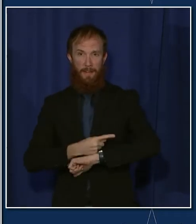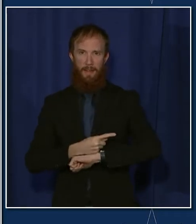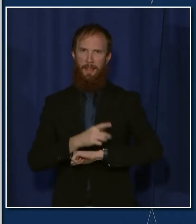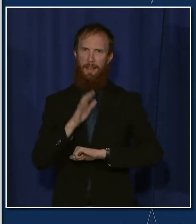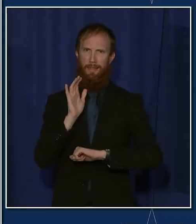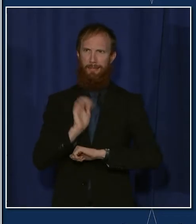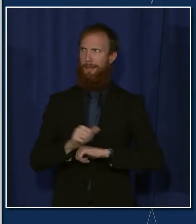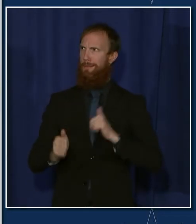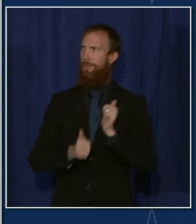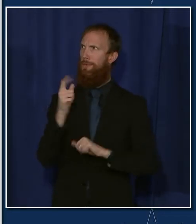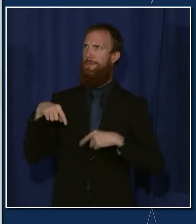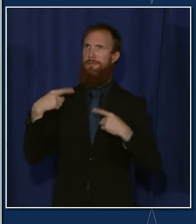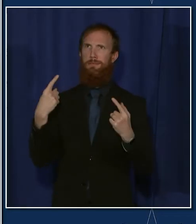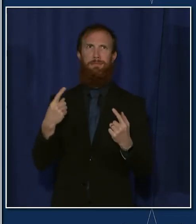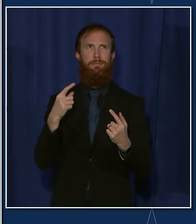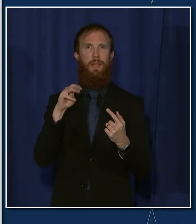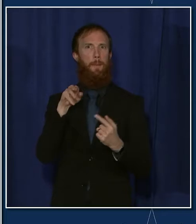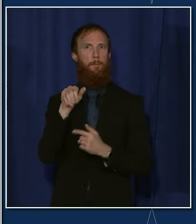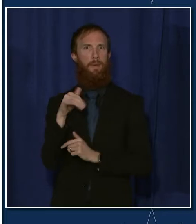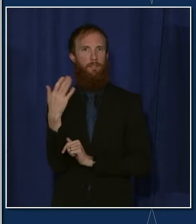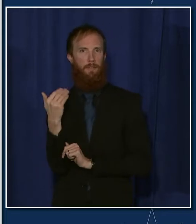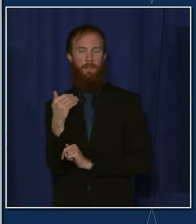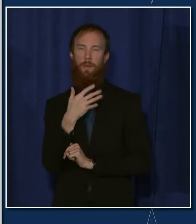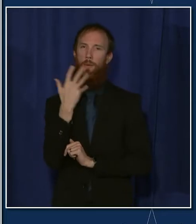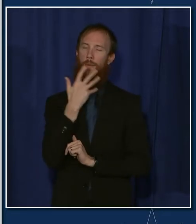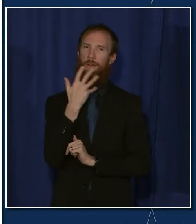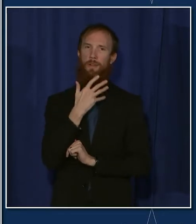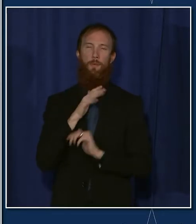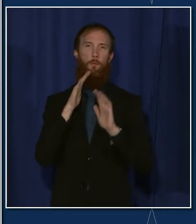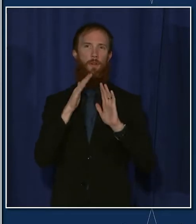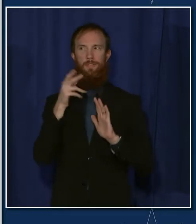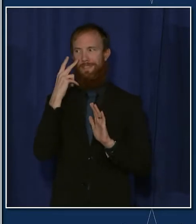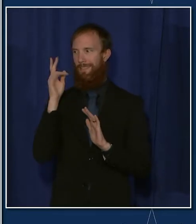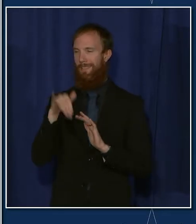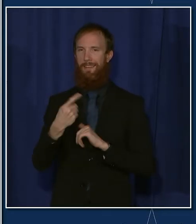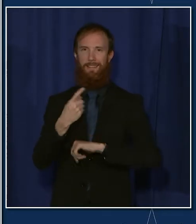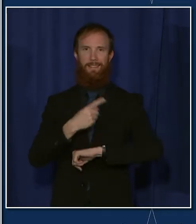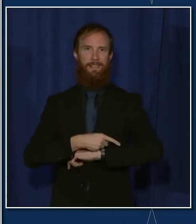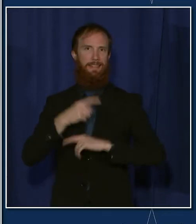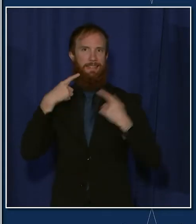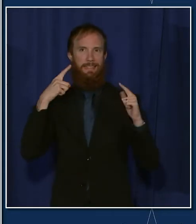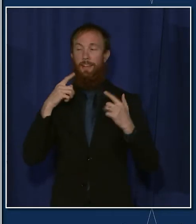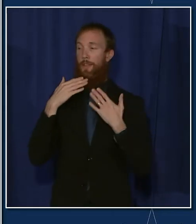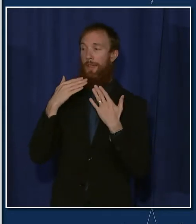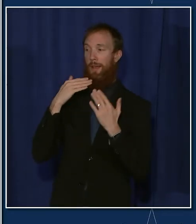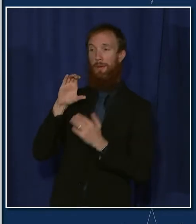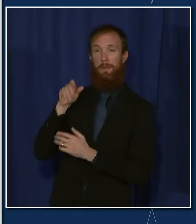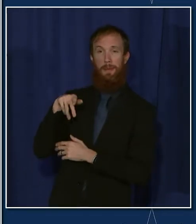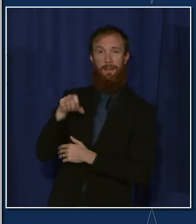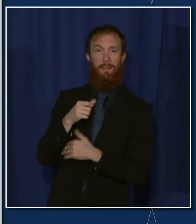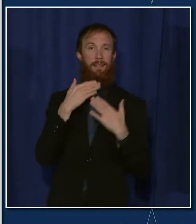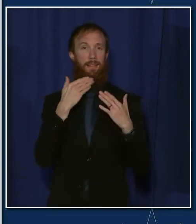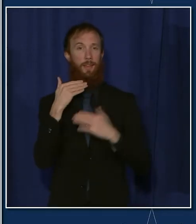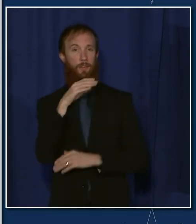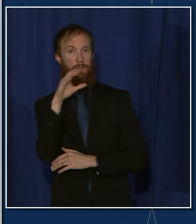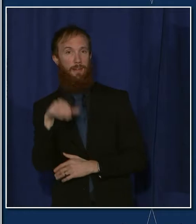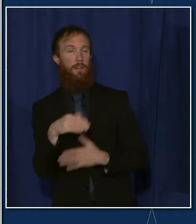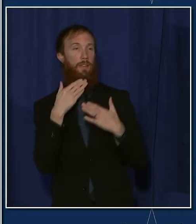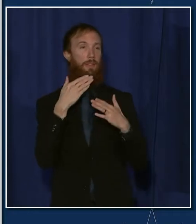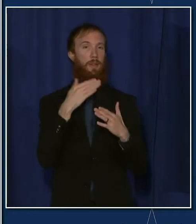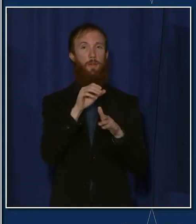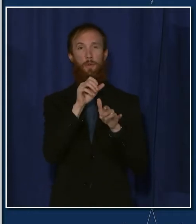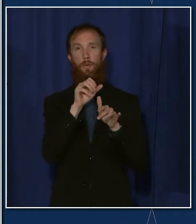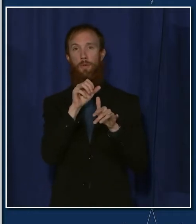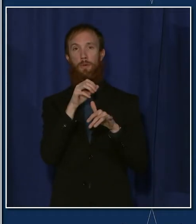Really, really pleased to see that day be such a success, and thanks to CPS, and thanks to the city, and thanks to employers, all